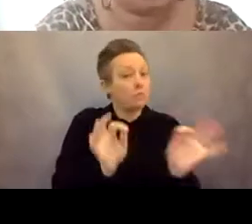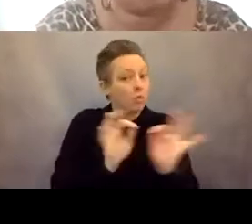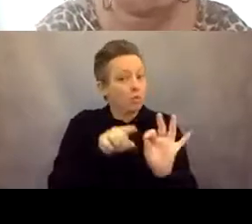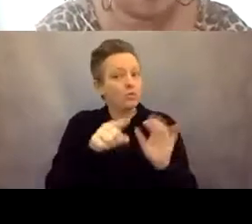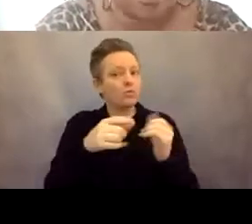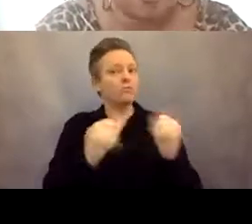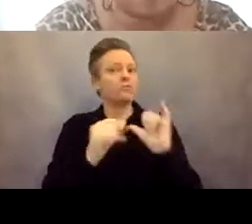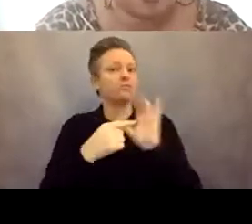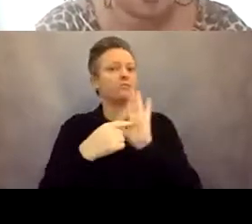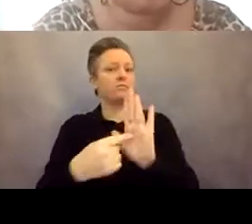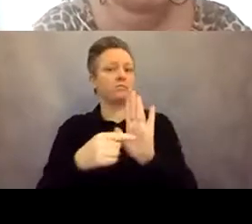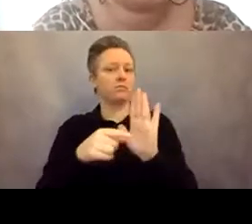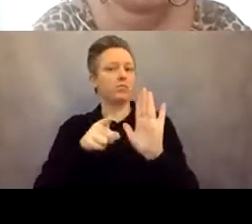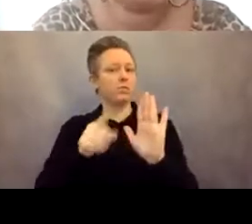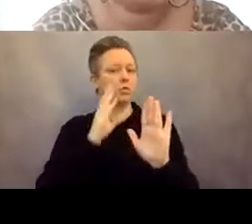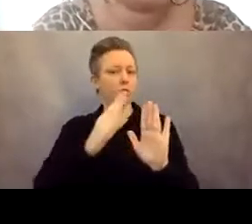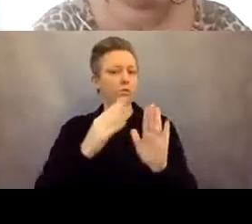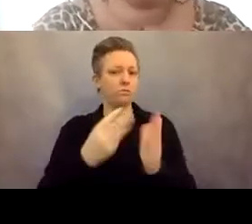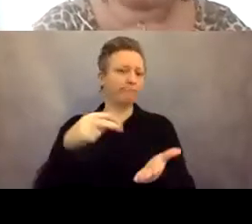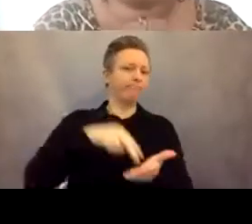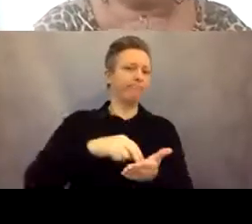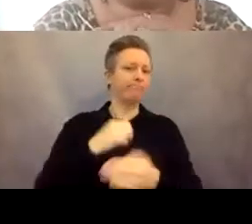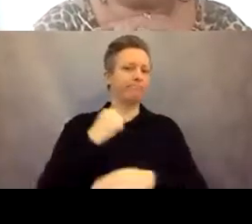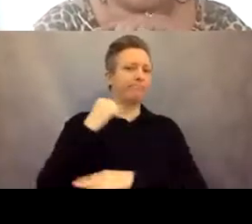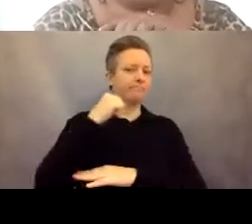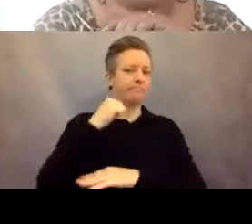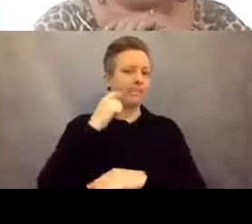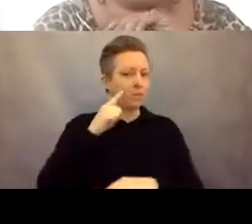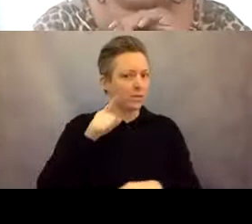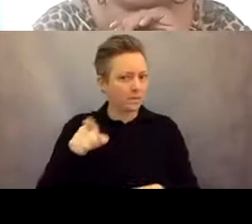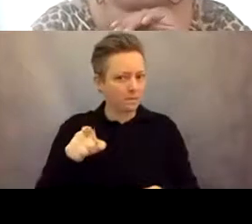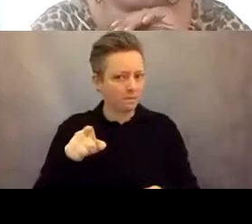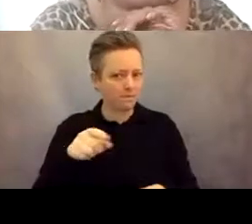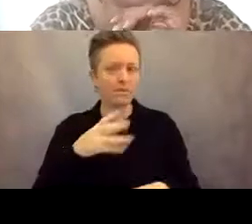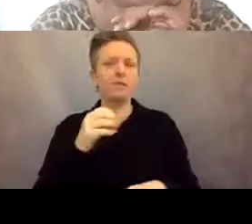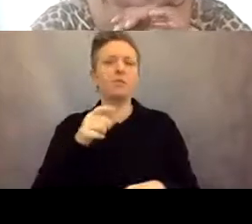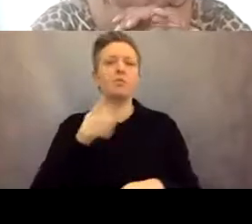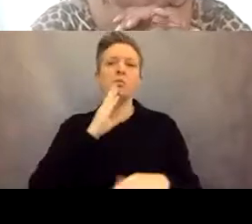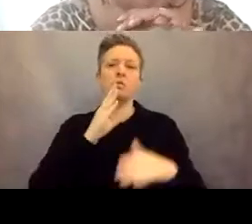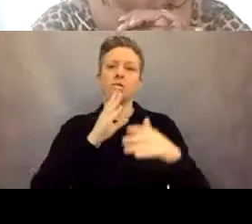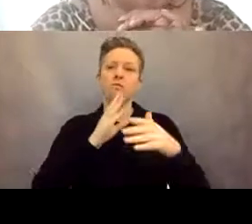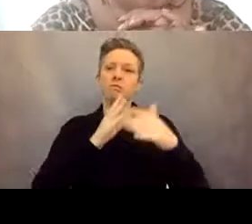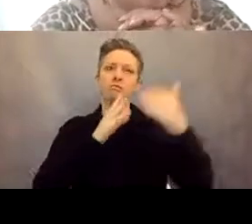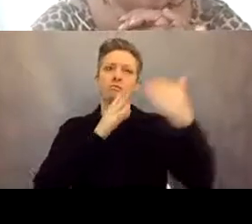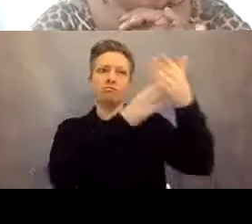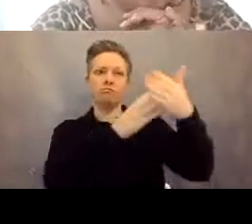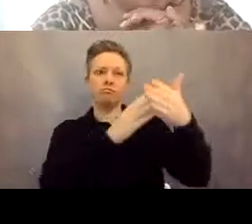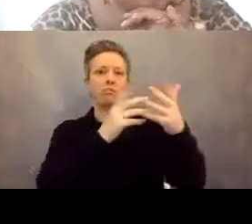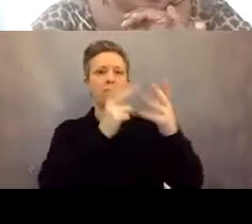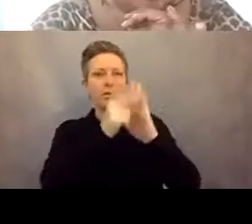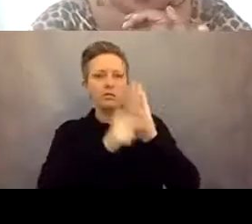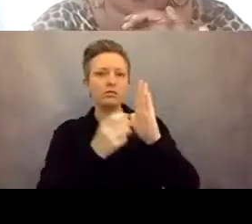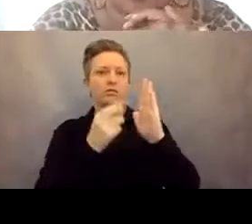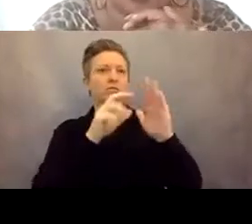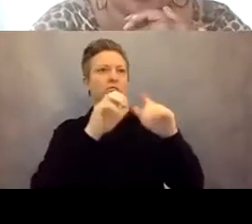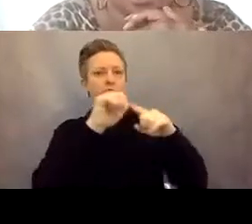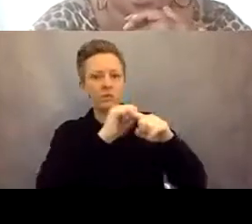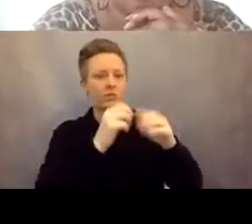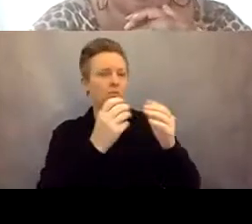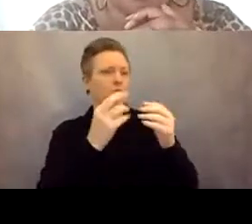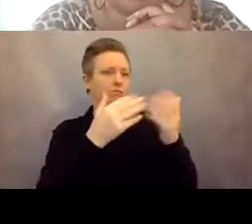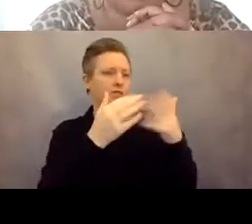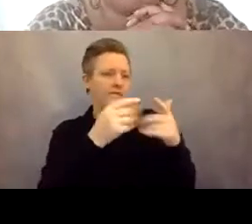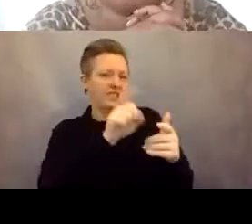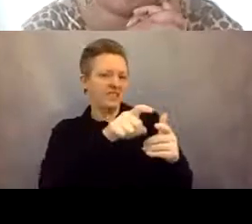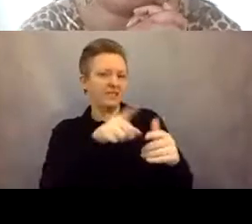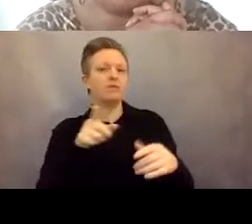status quo for them, and that you will challenge policies and practices whenever you're able to really center what their needs